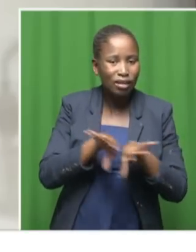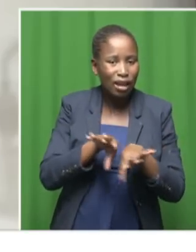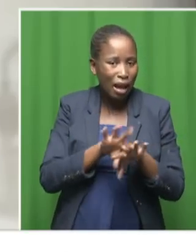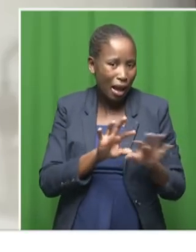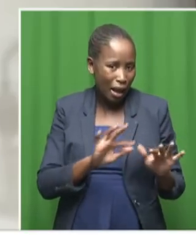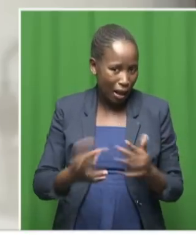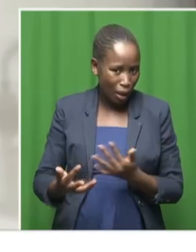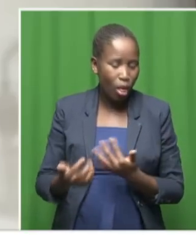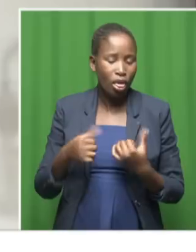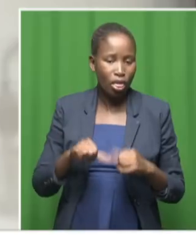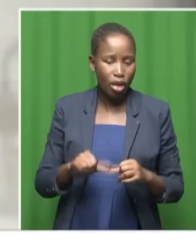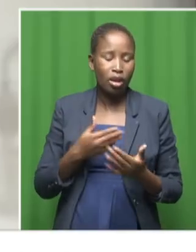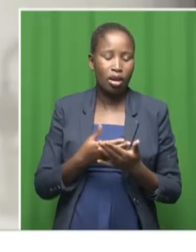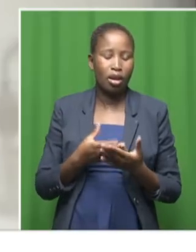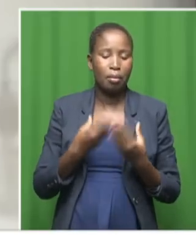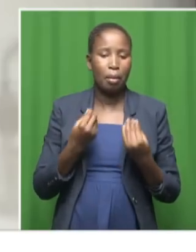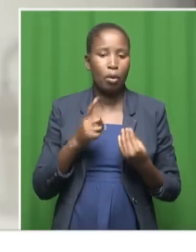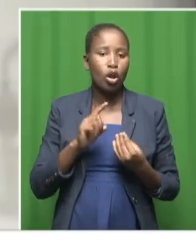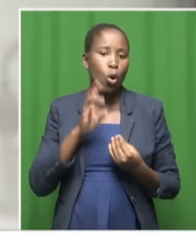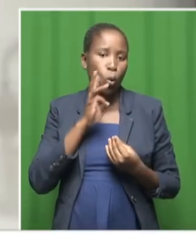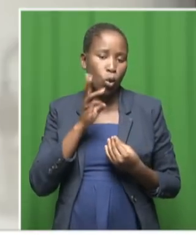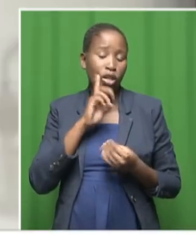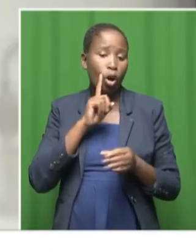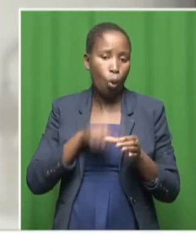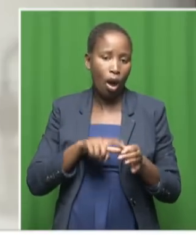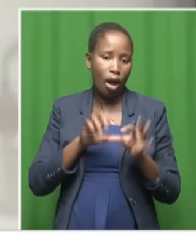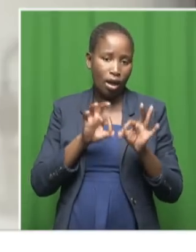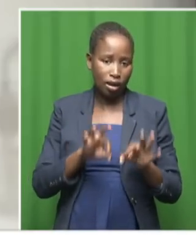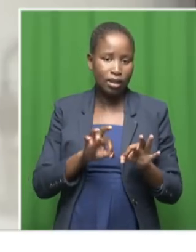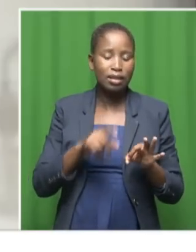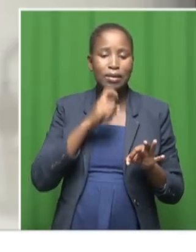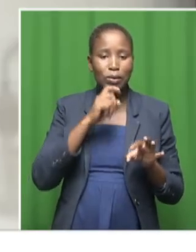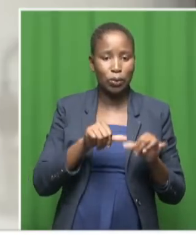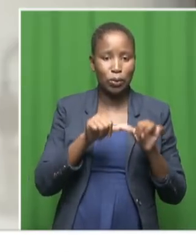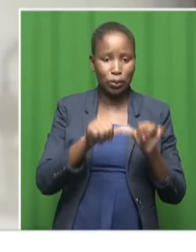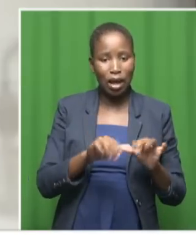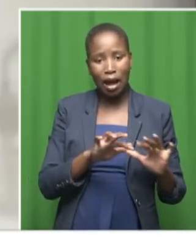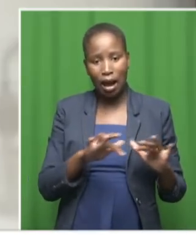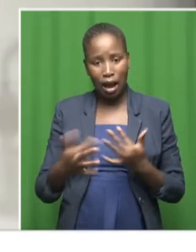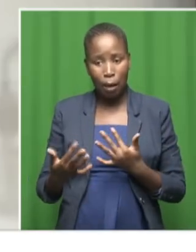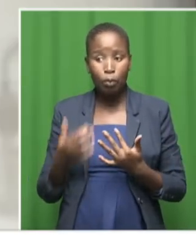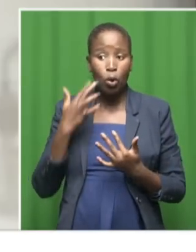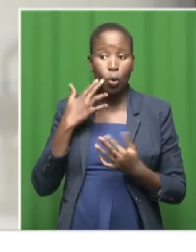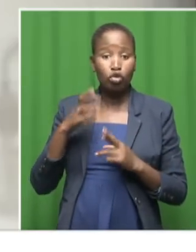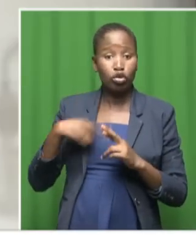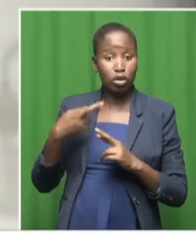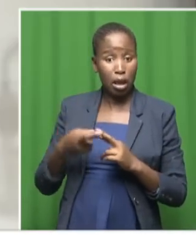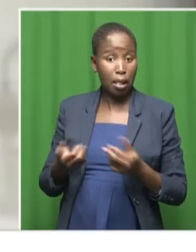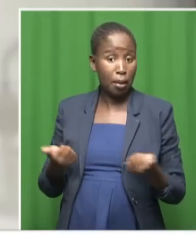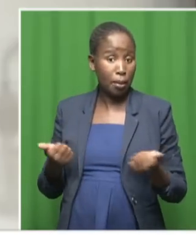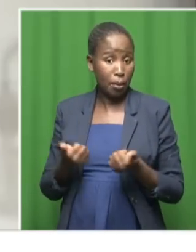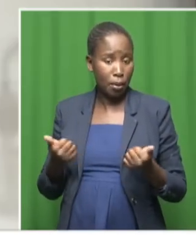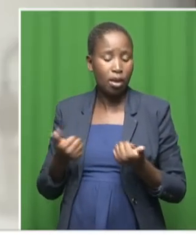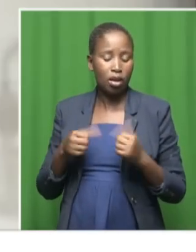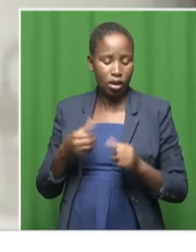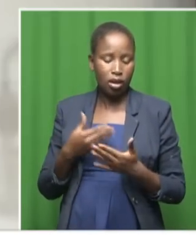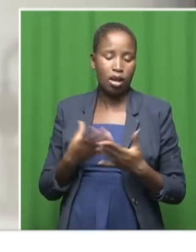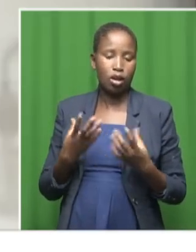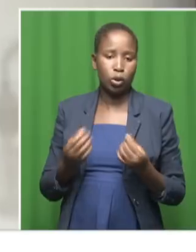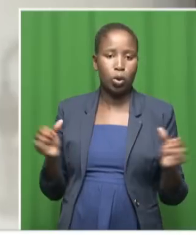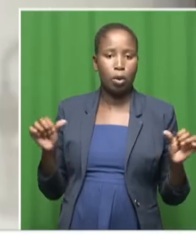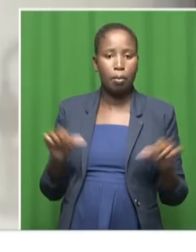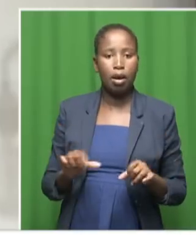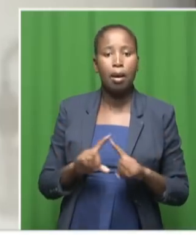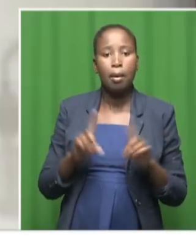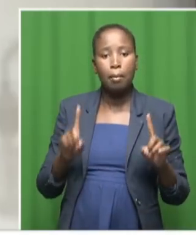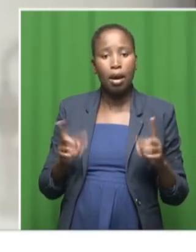water quality within safe recreational usage. But over and above that, what is most important that most people don't see is